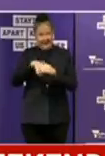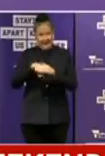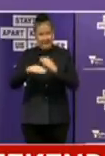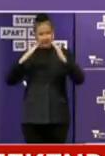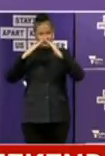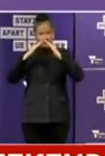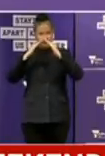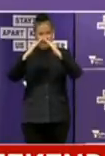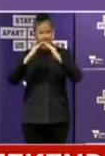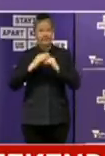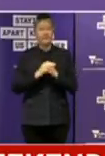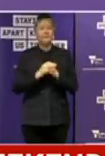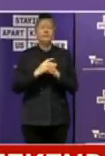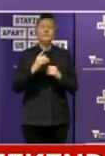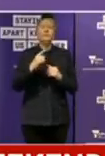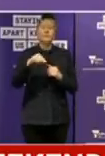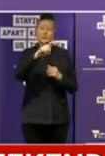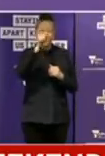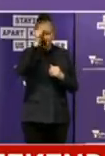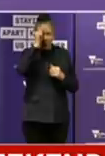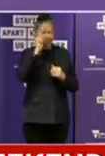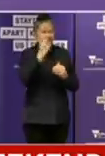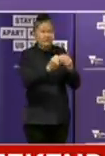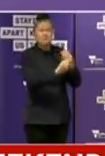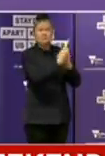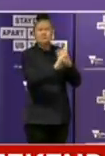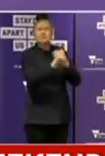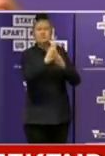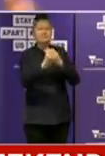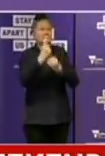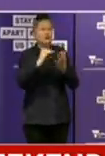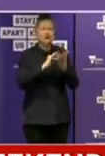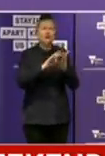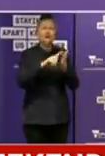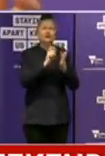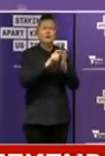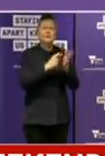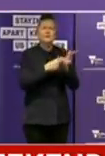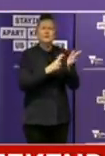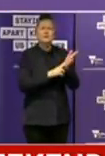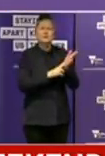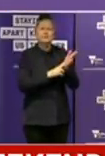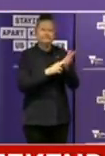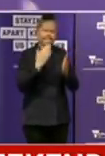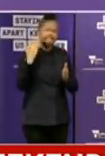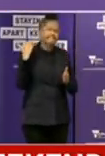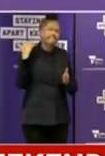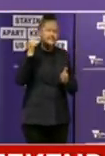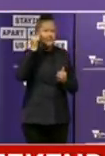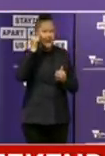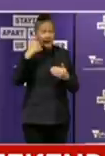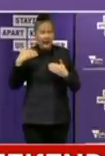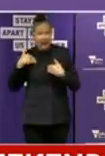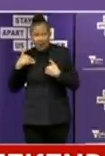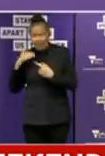of events in Shepparton over recent times and the amazing response that our public health team, together with the people of Shepparton and the Golden